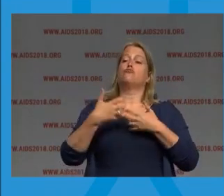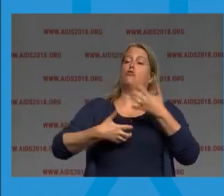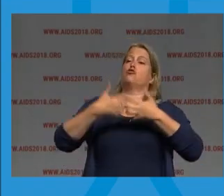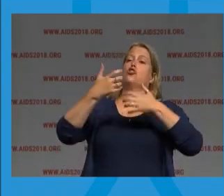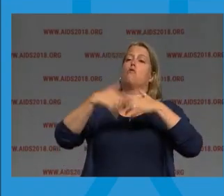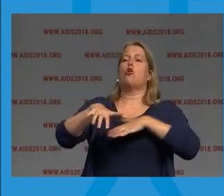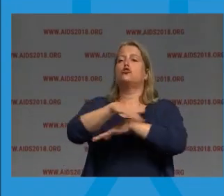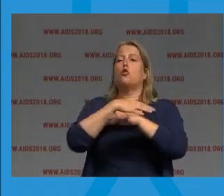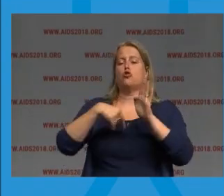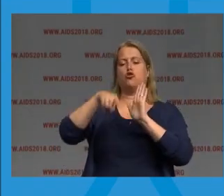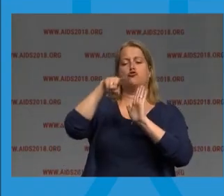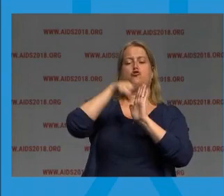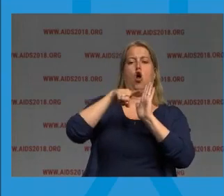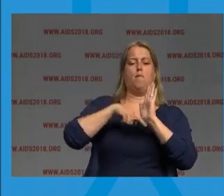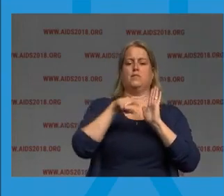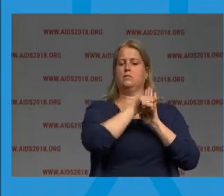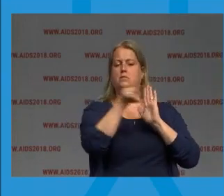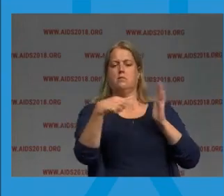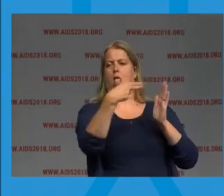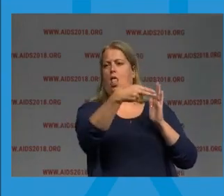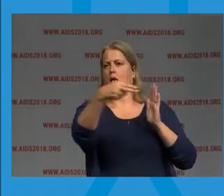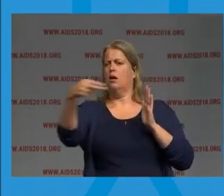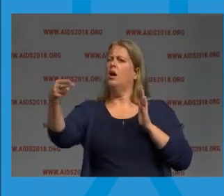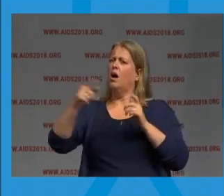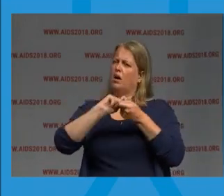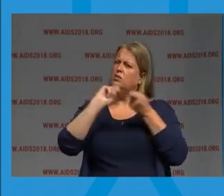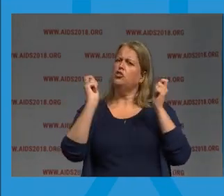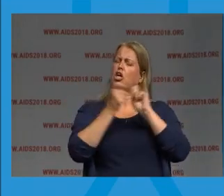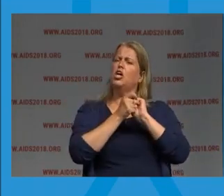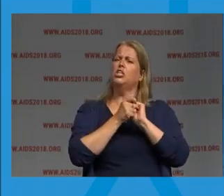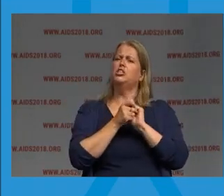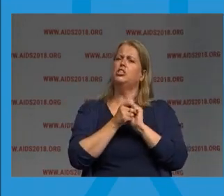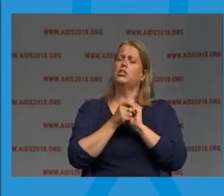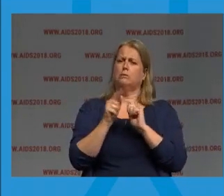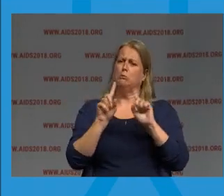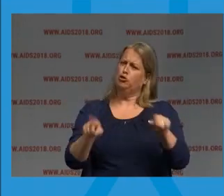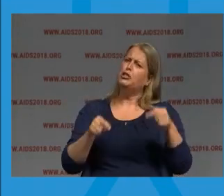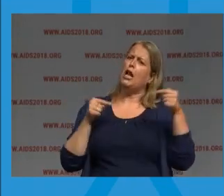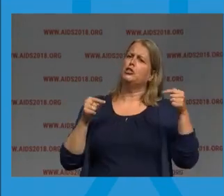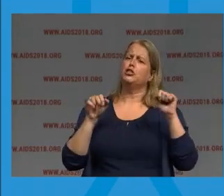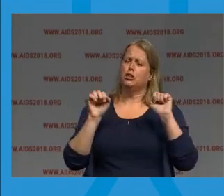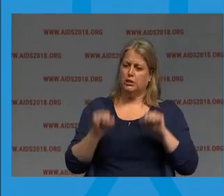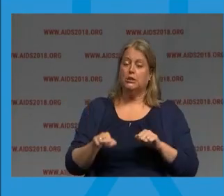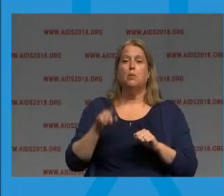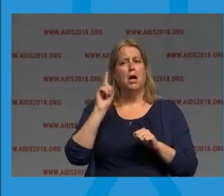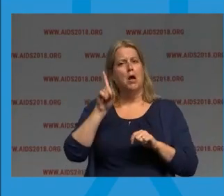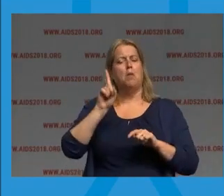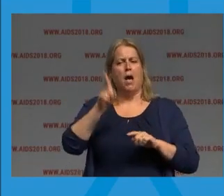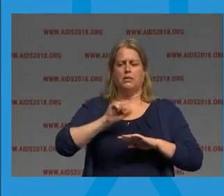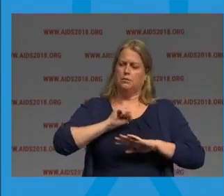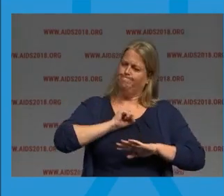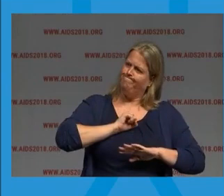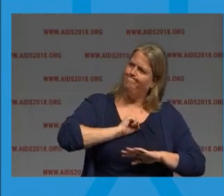that lead to a person becoming infected with HIV and other diseases, but we must persevere and continue to make our investments